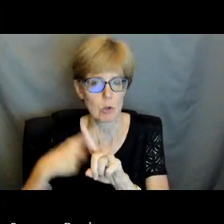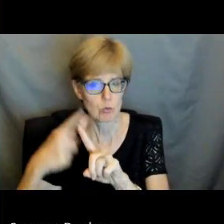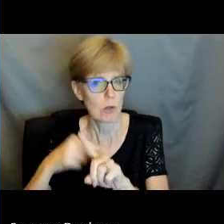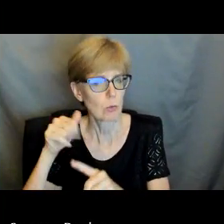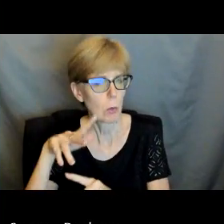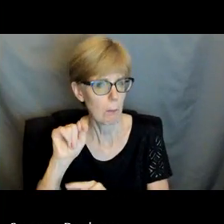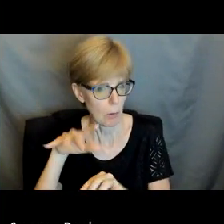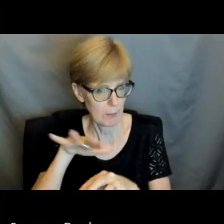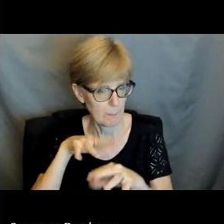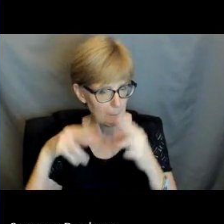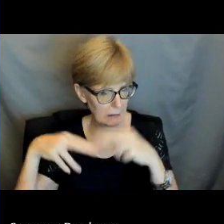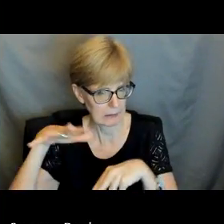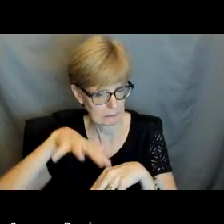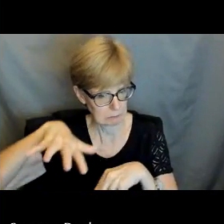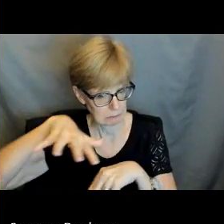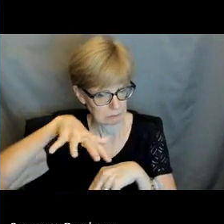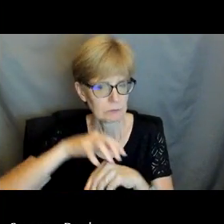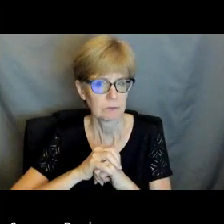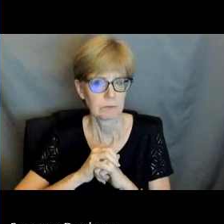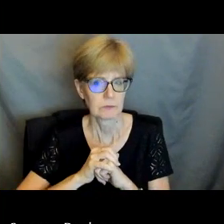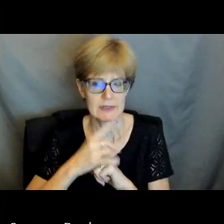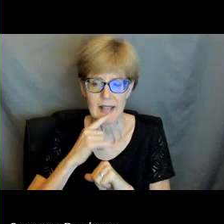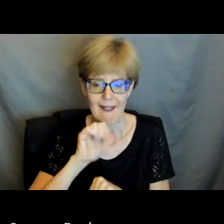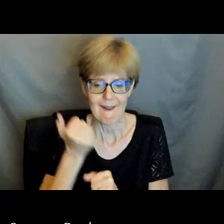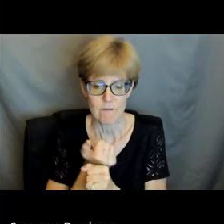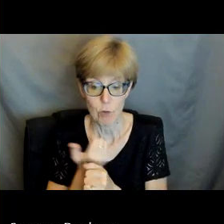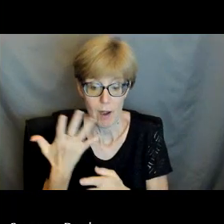says that everyone to qualify for